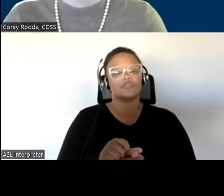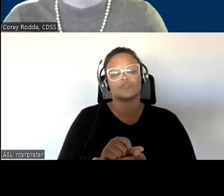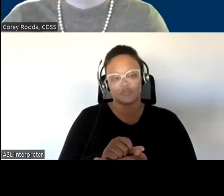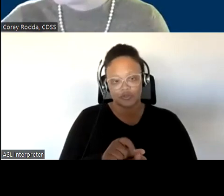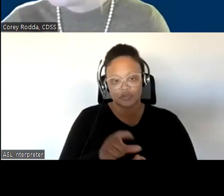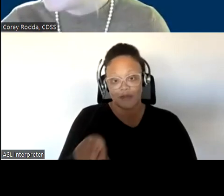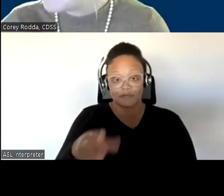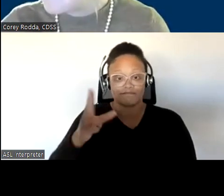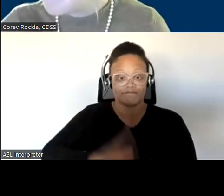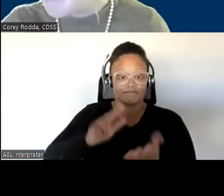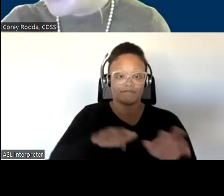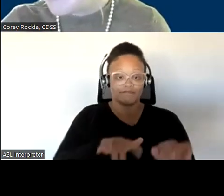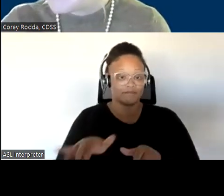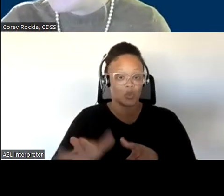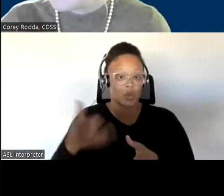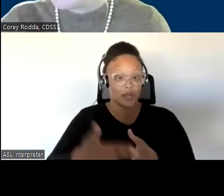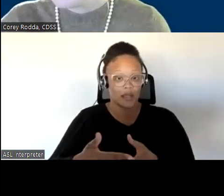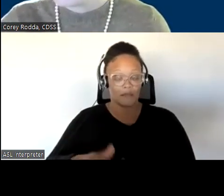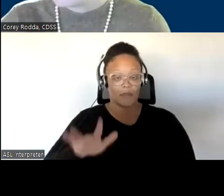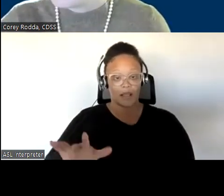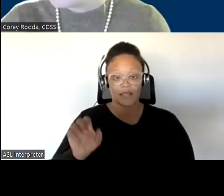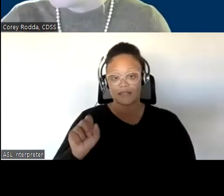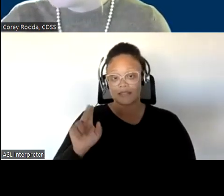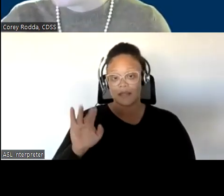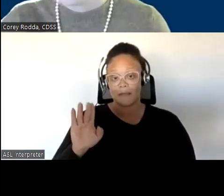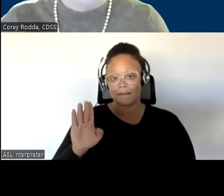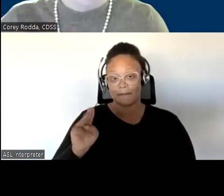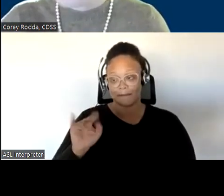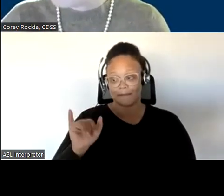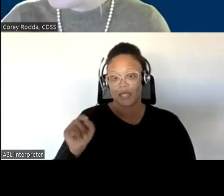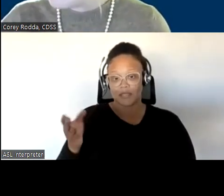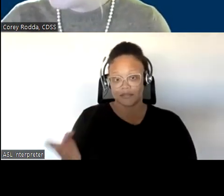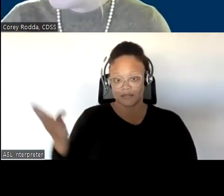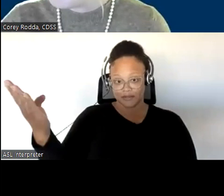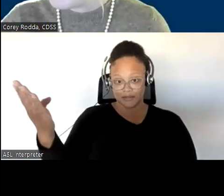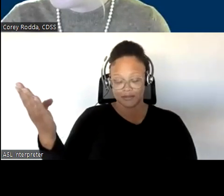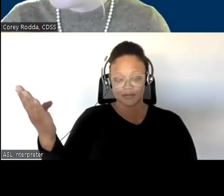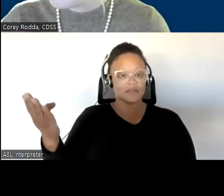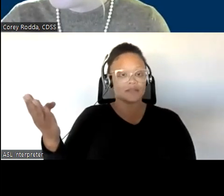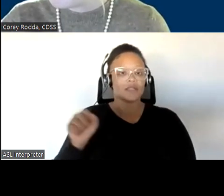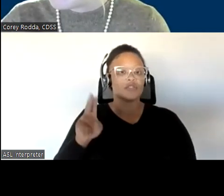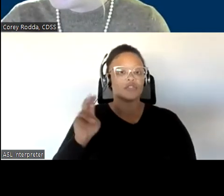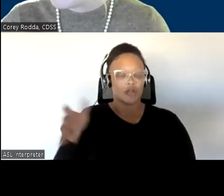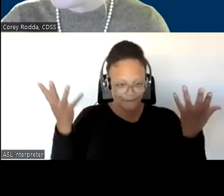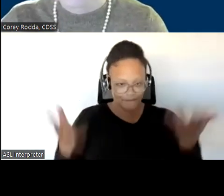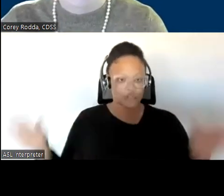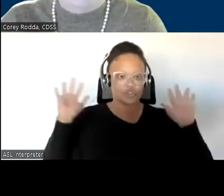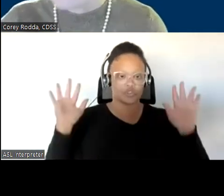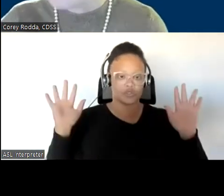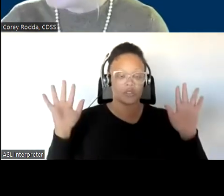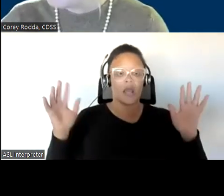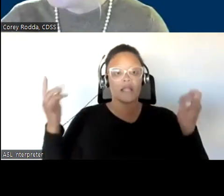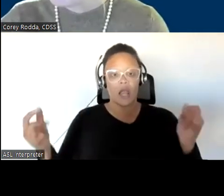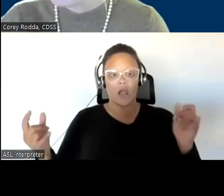name. And then if I hit submit, the survey will be complete. But I'm going to go back and complete